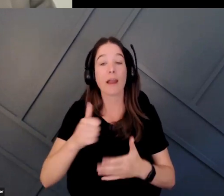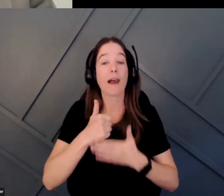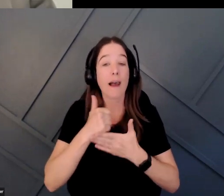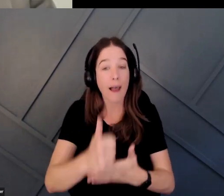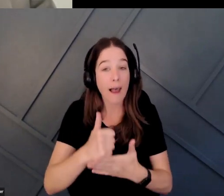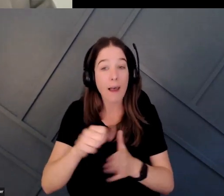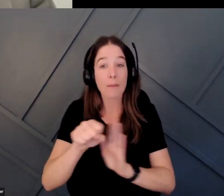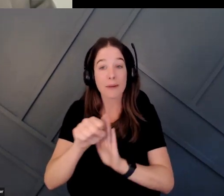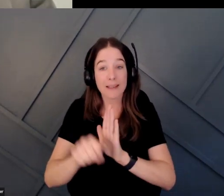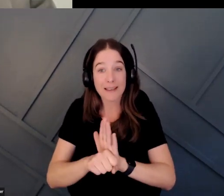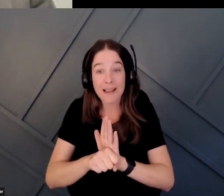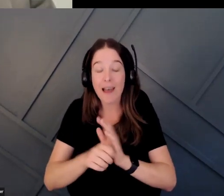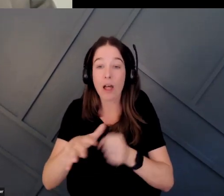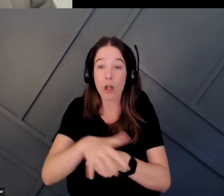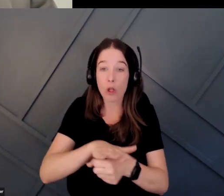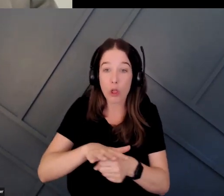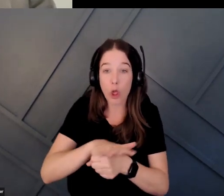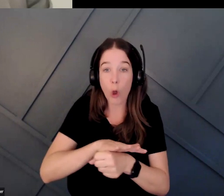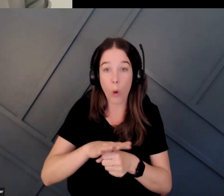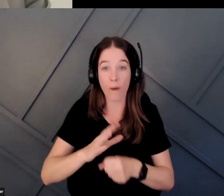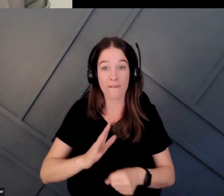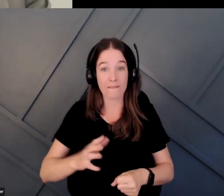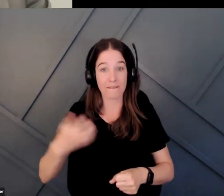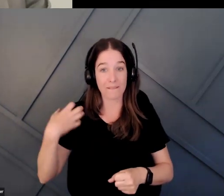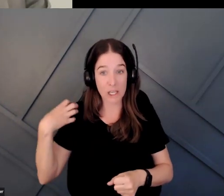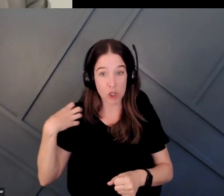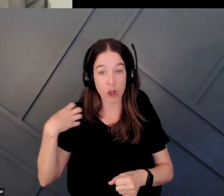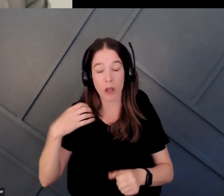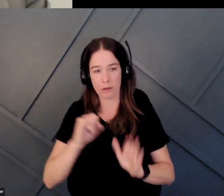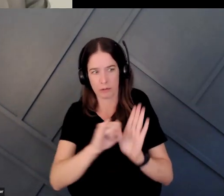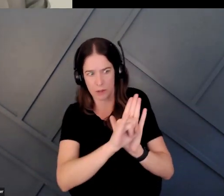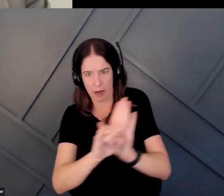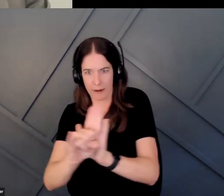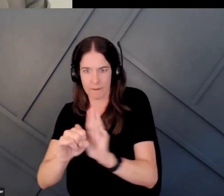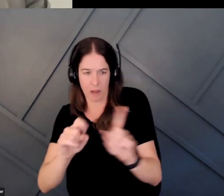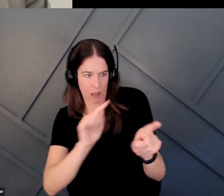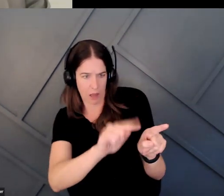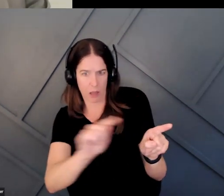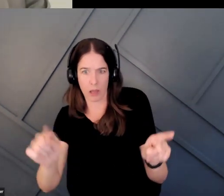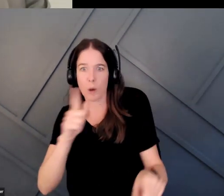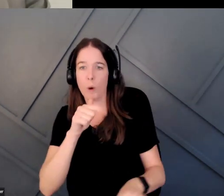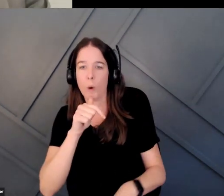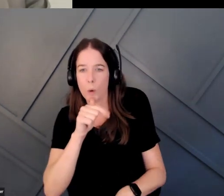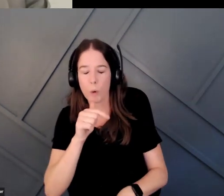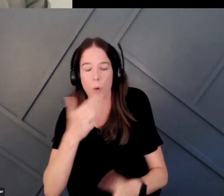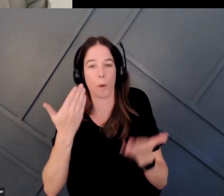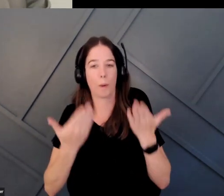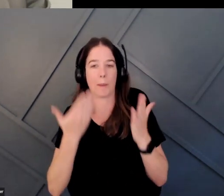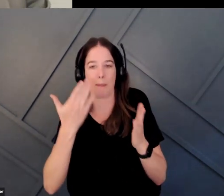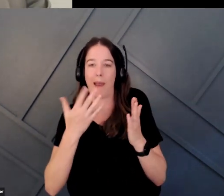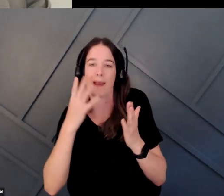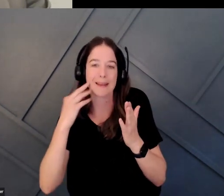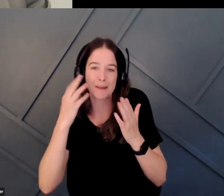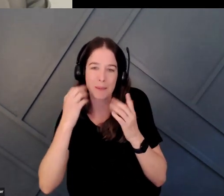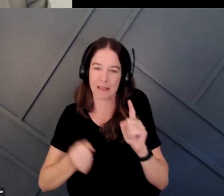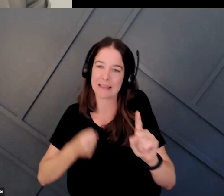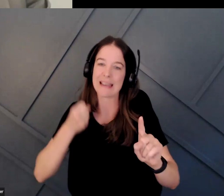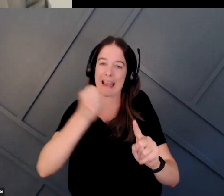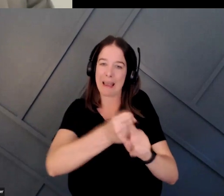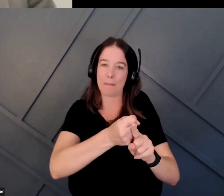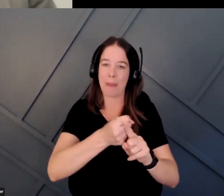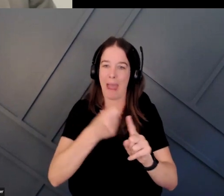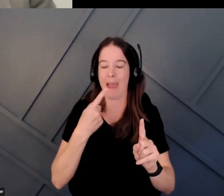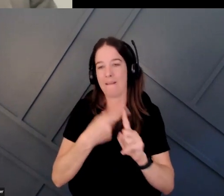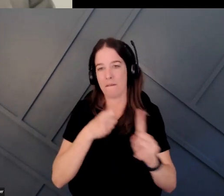local officials identify communities most likely to experience negative health outcomes from heat, ensure that outreach